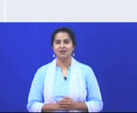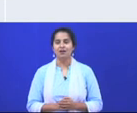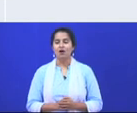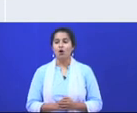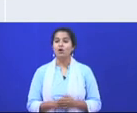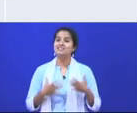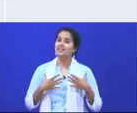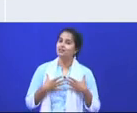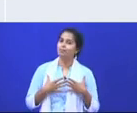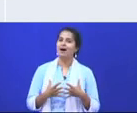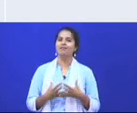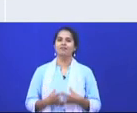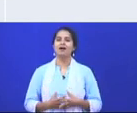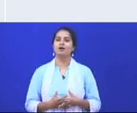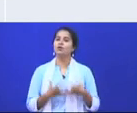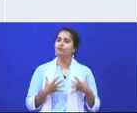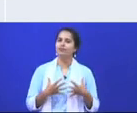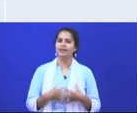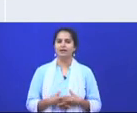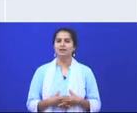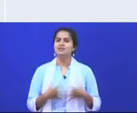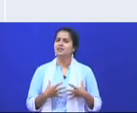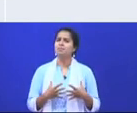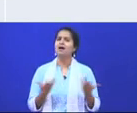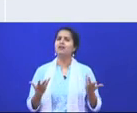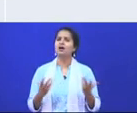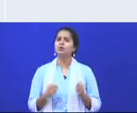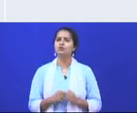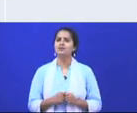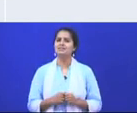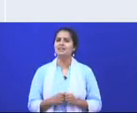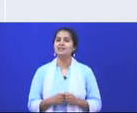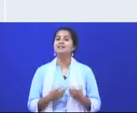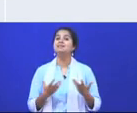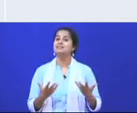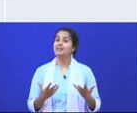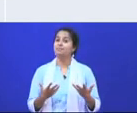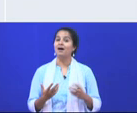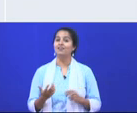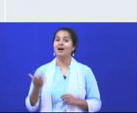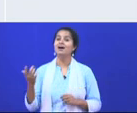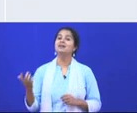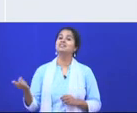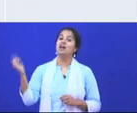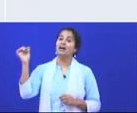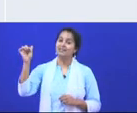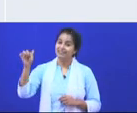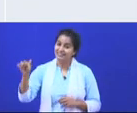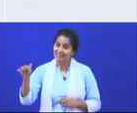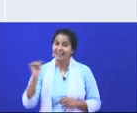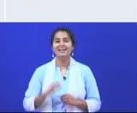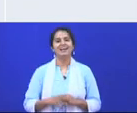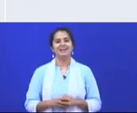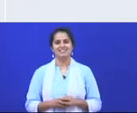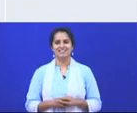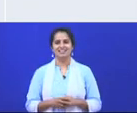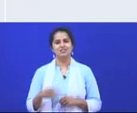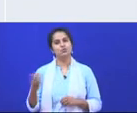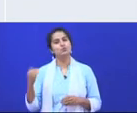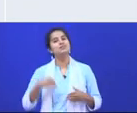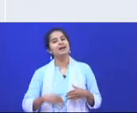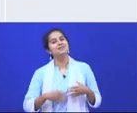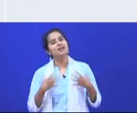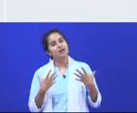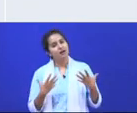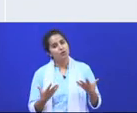asti. Or sadbhavana, good feeling. Sadbhavana kutra asti? Sadbhavana chhatre asti.